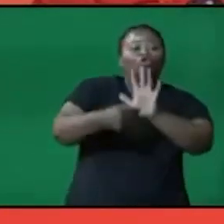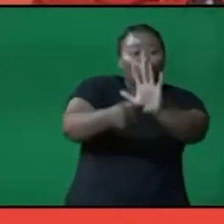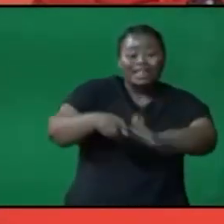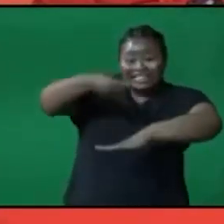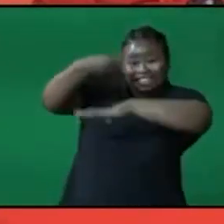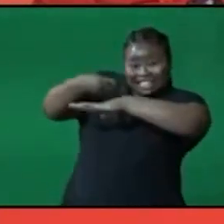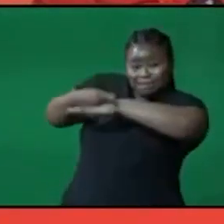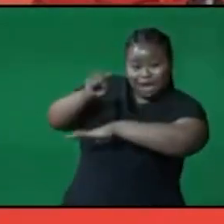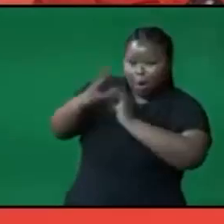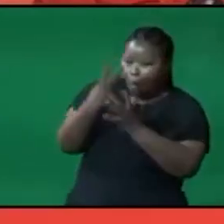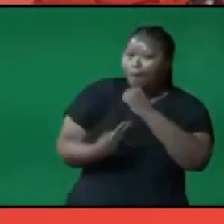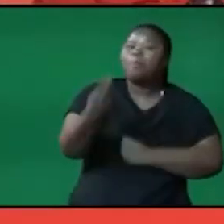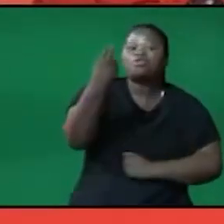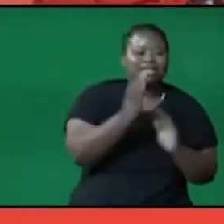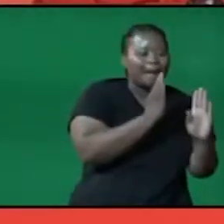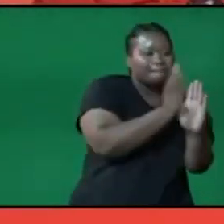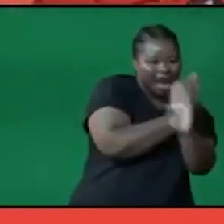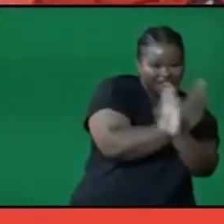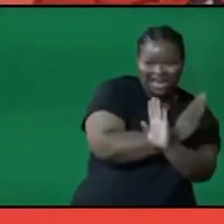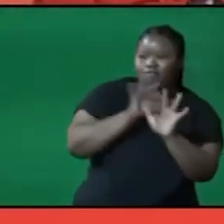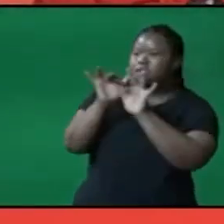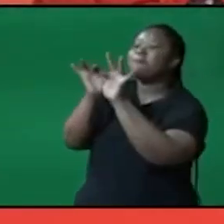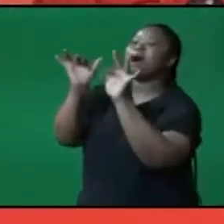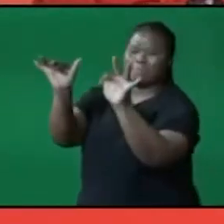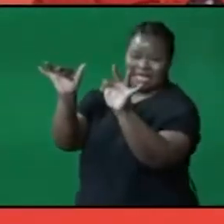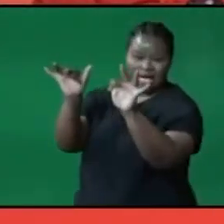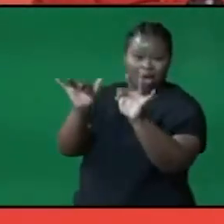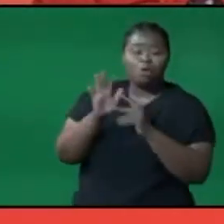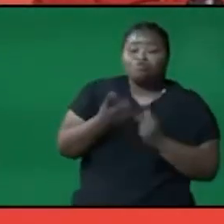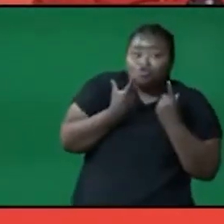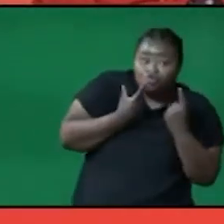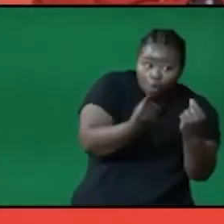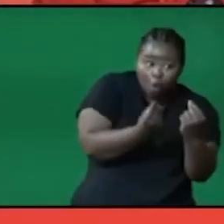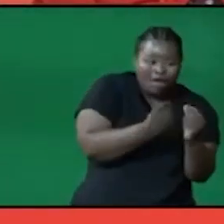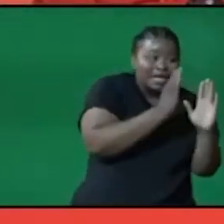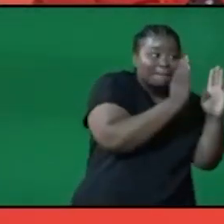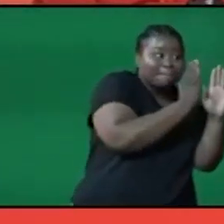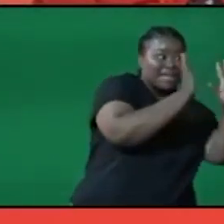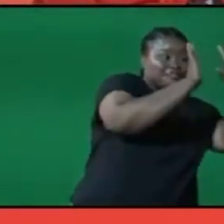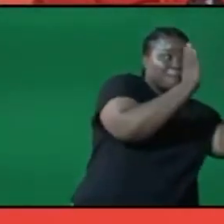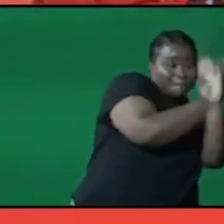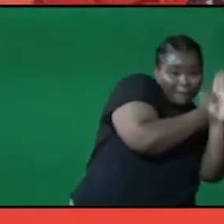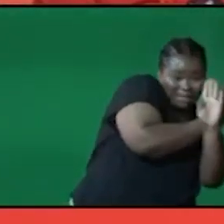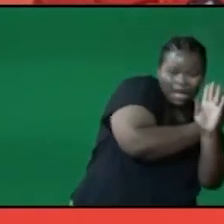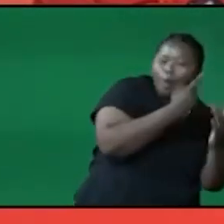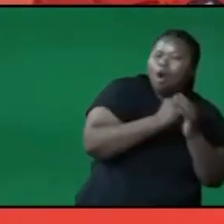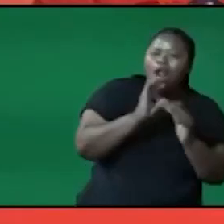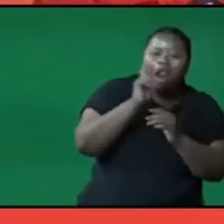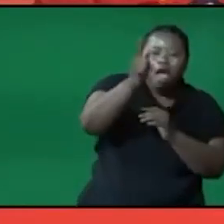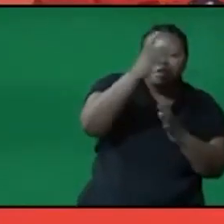discipline both in private and in public. What you do in darkness will one day come